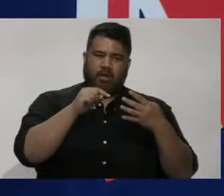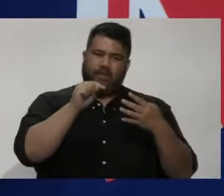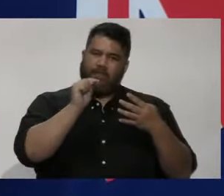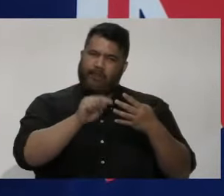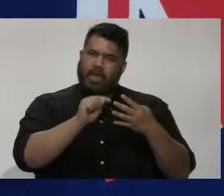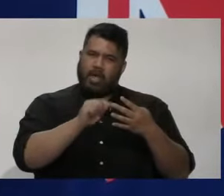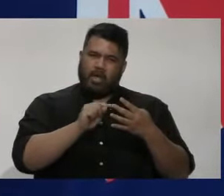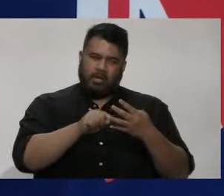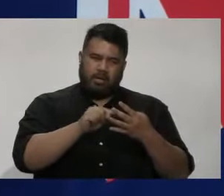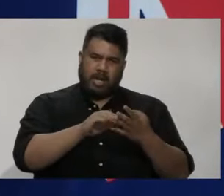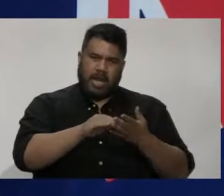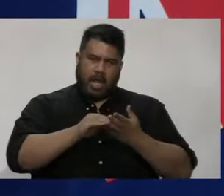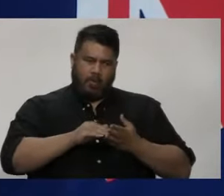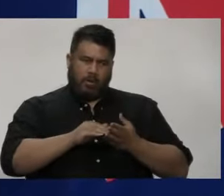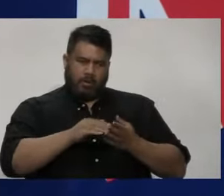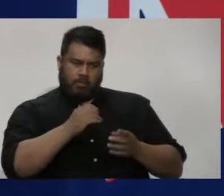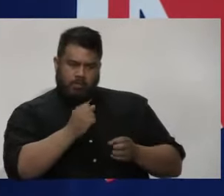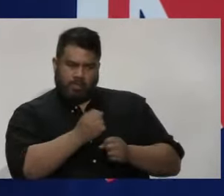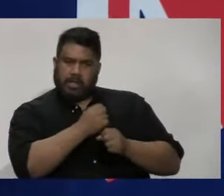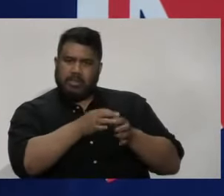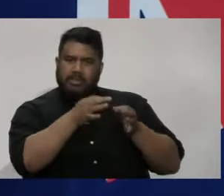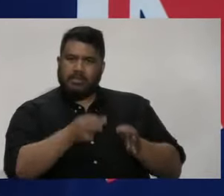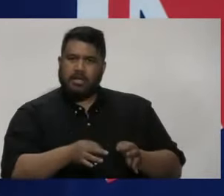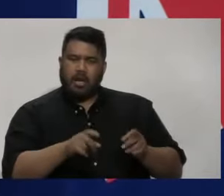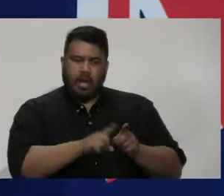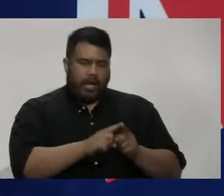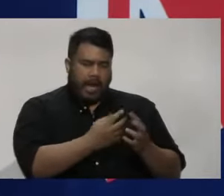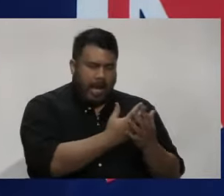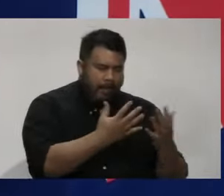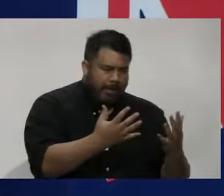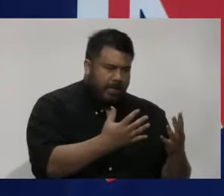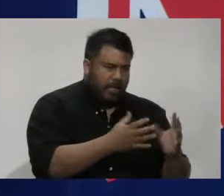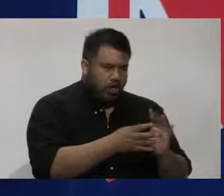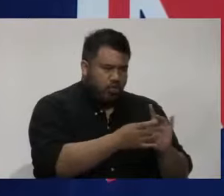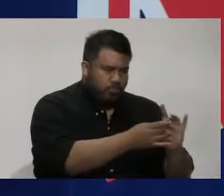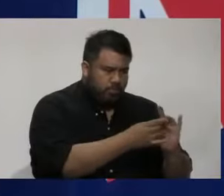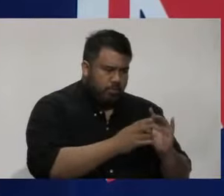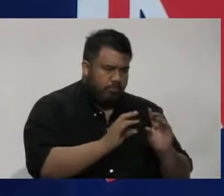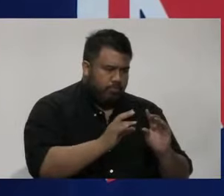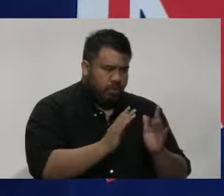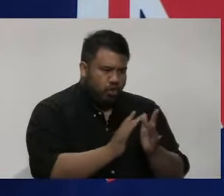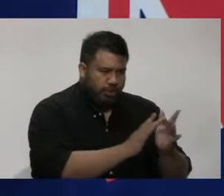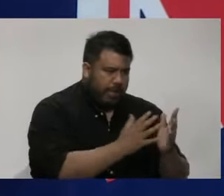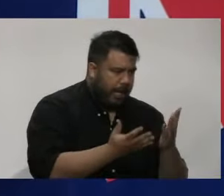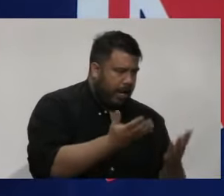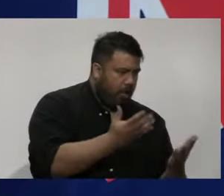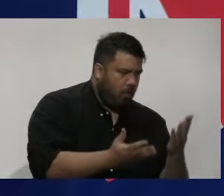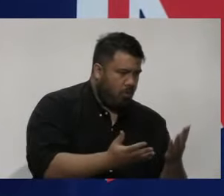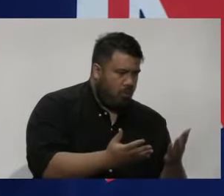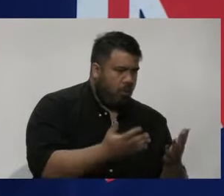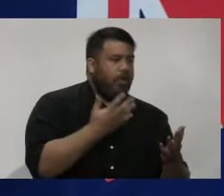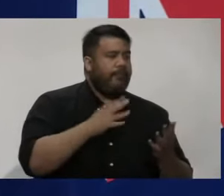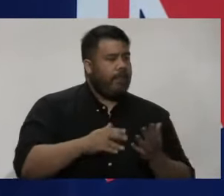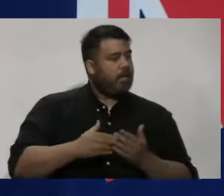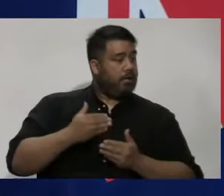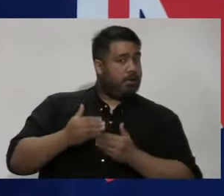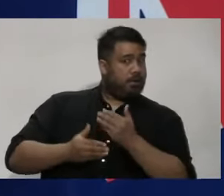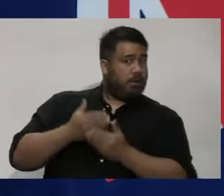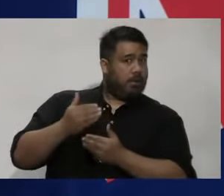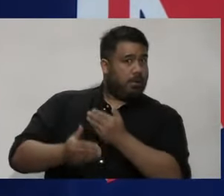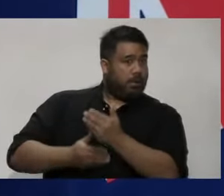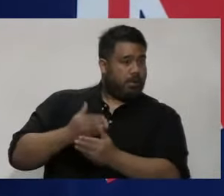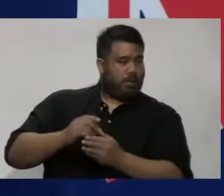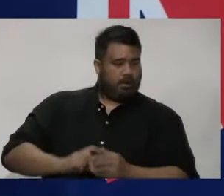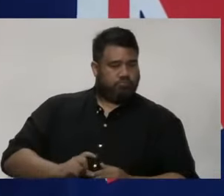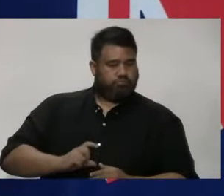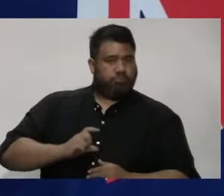all about making sure they're linked. We're seeing those connections between cases. We have confidence we'll be able to build that certainty over